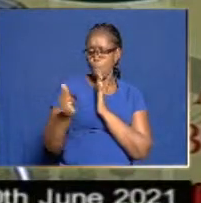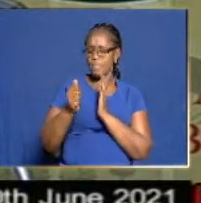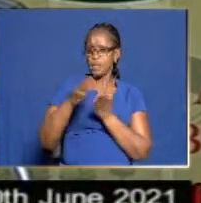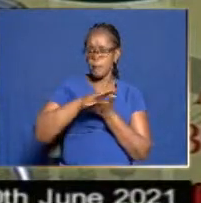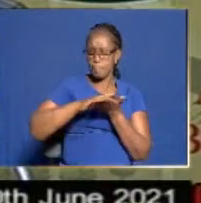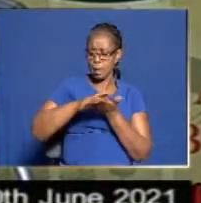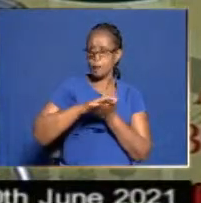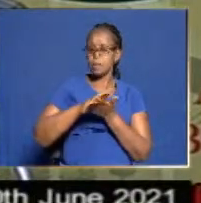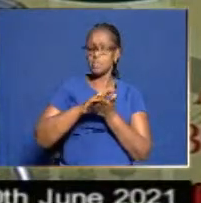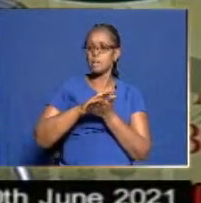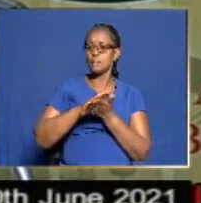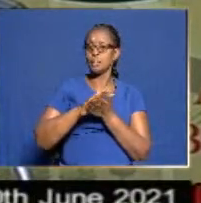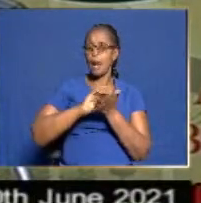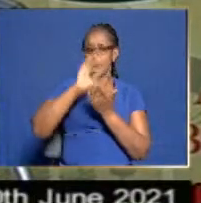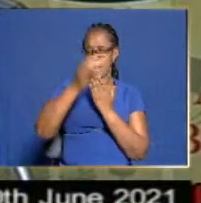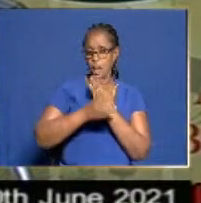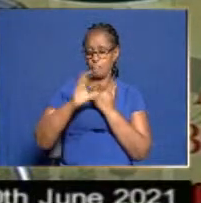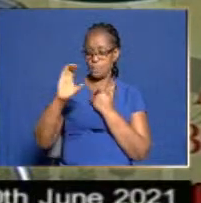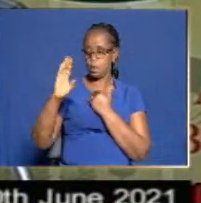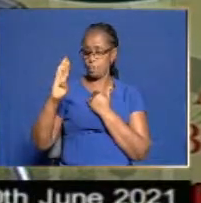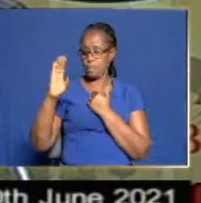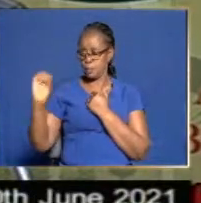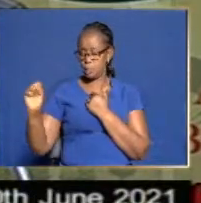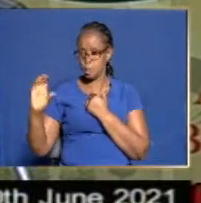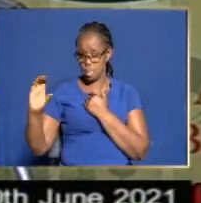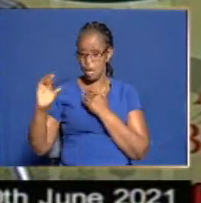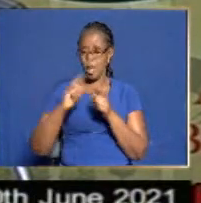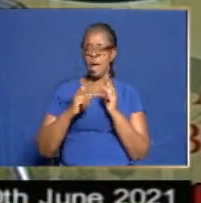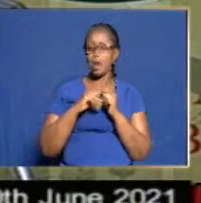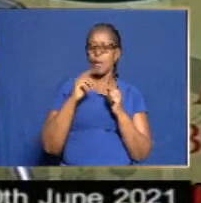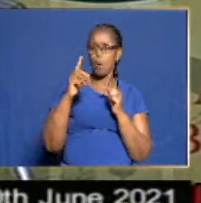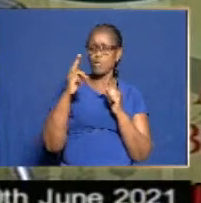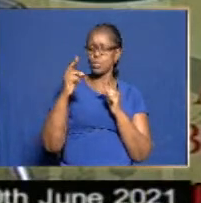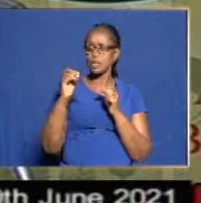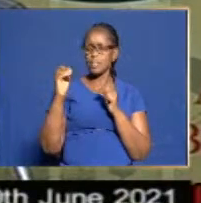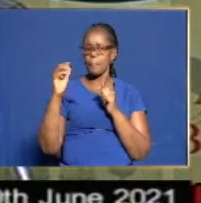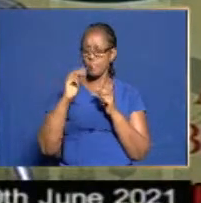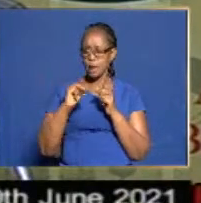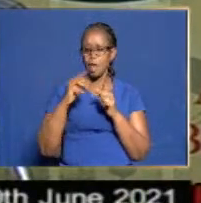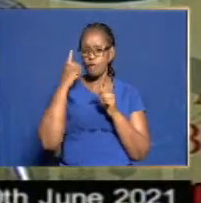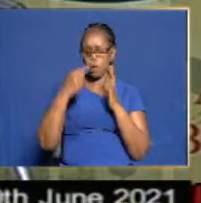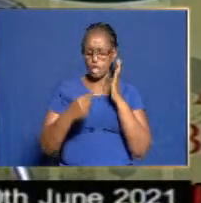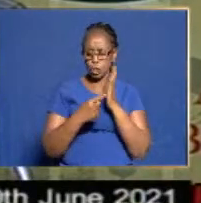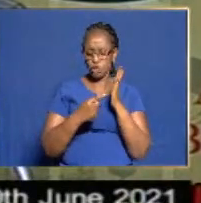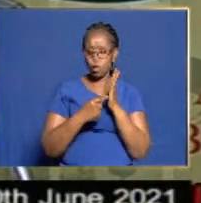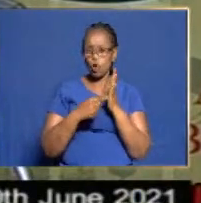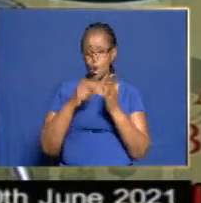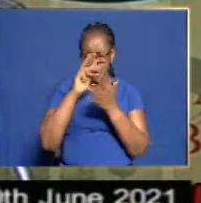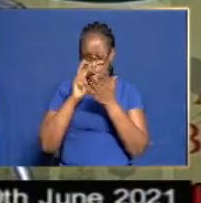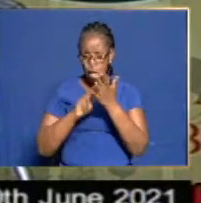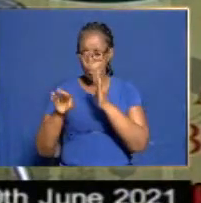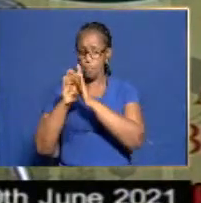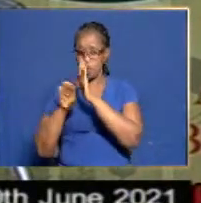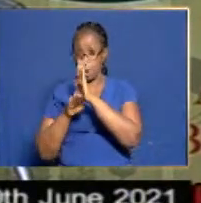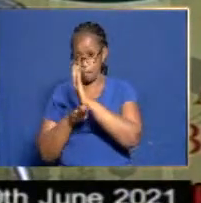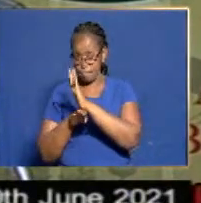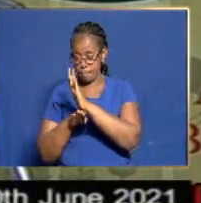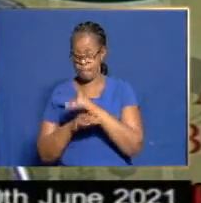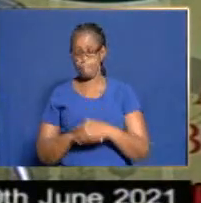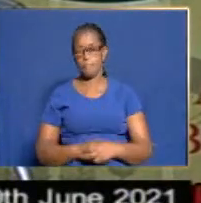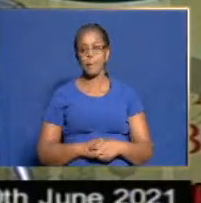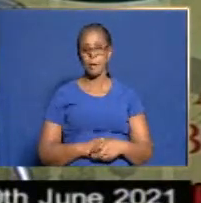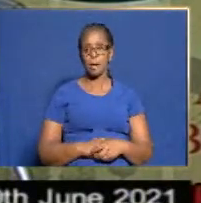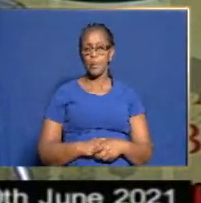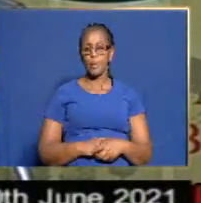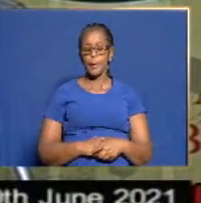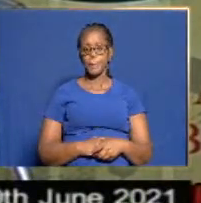and KSH 420 million for the digital literacy program and ICT integration in our secondary schools.